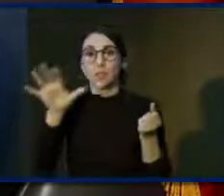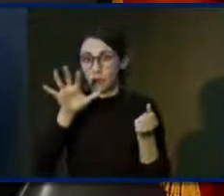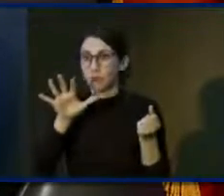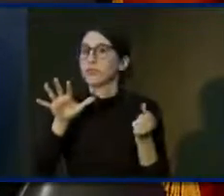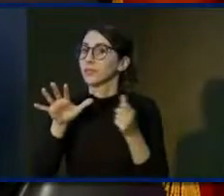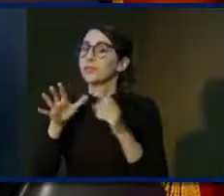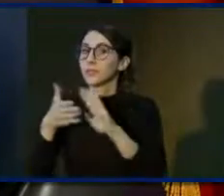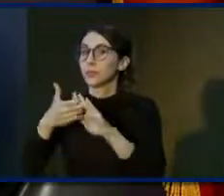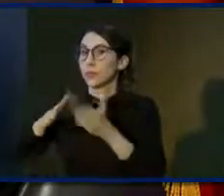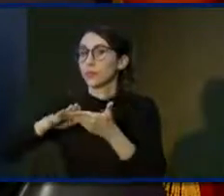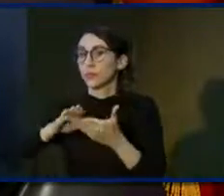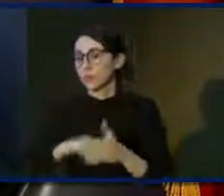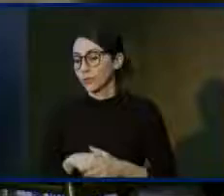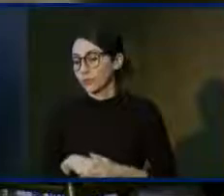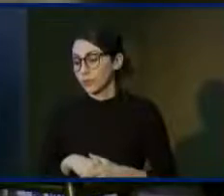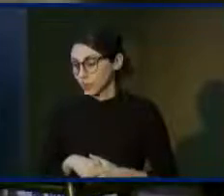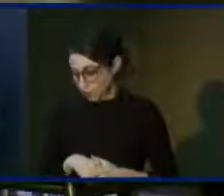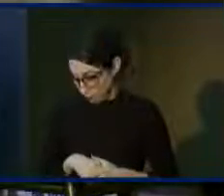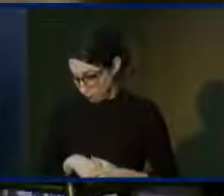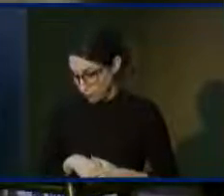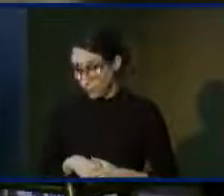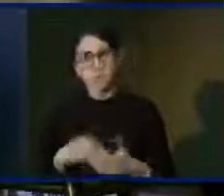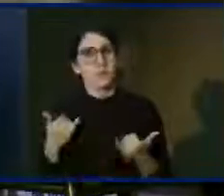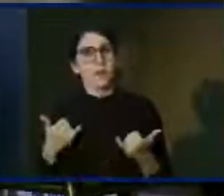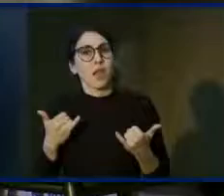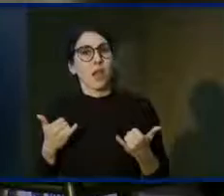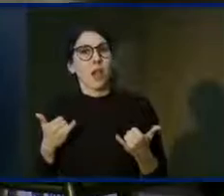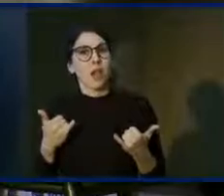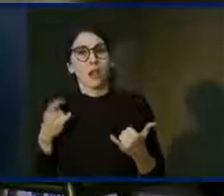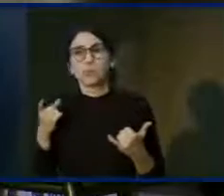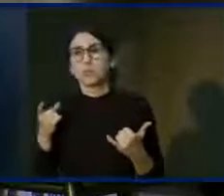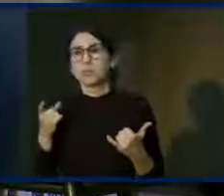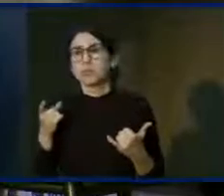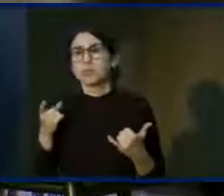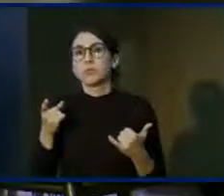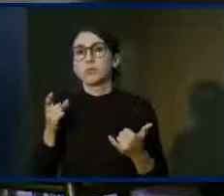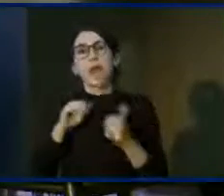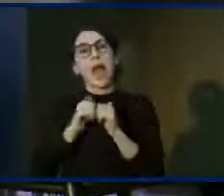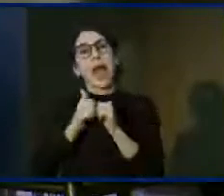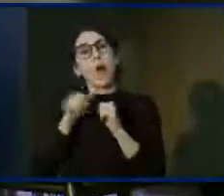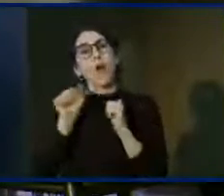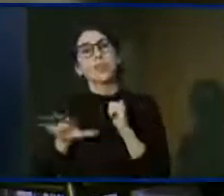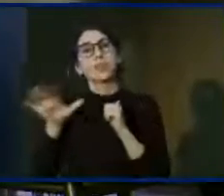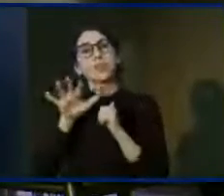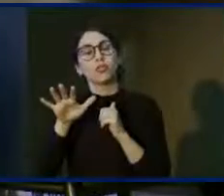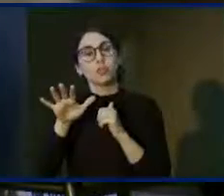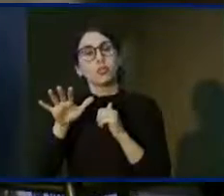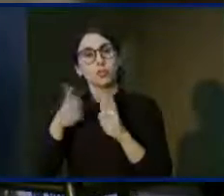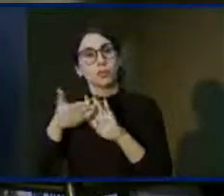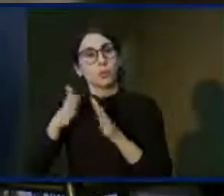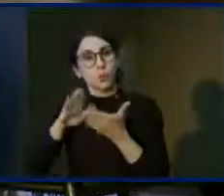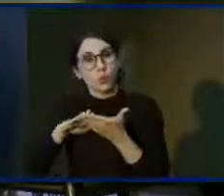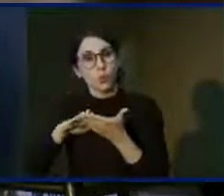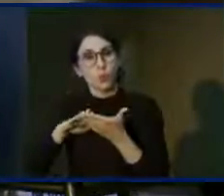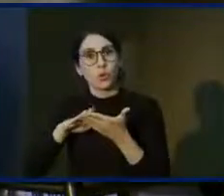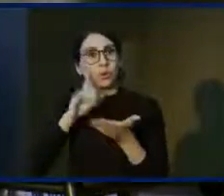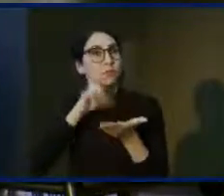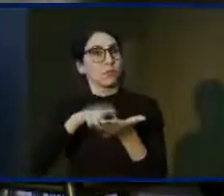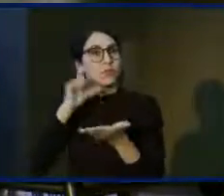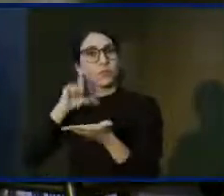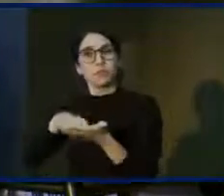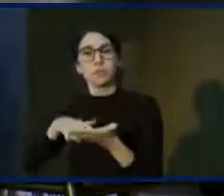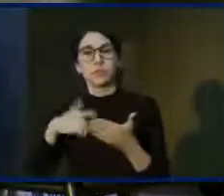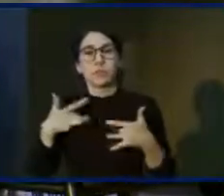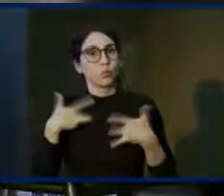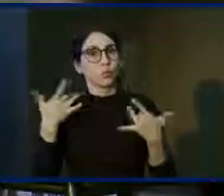Islander communities. In this era, how are the Asian and Pacific Islander communities viewing the acts that are taking place around the country today around voter